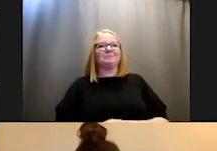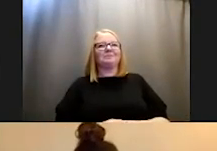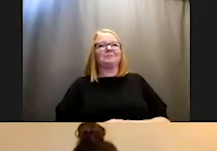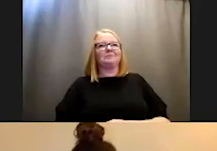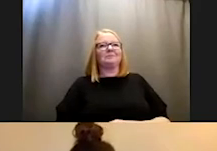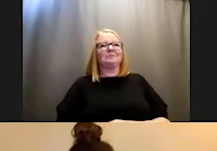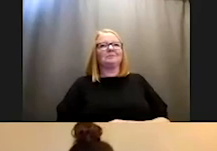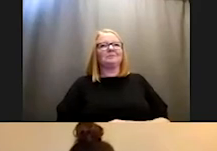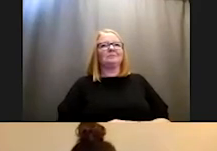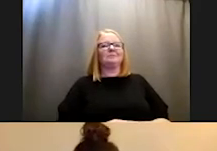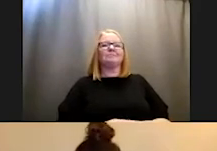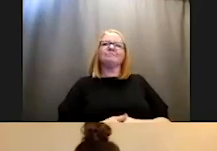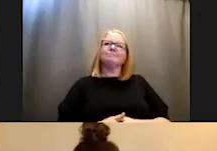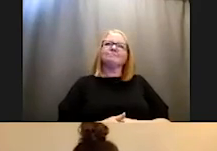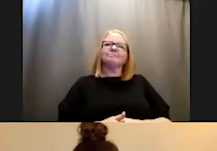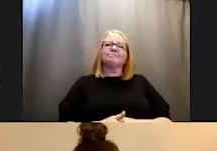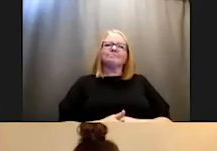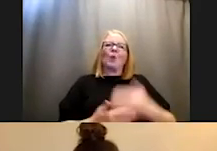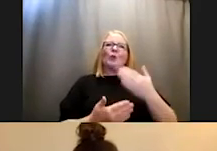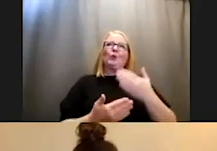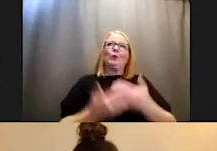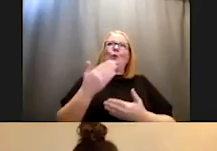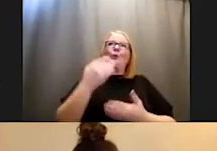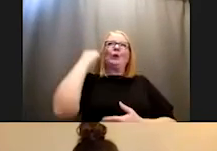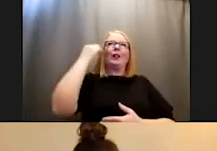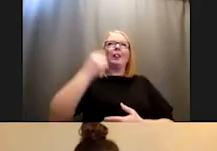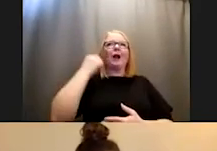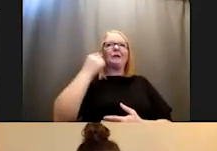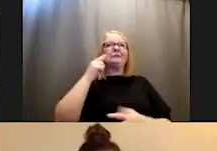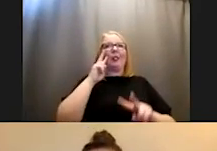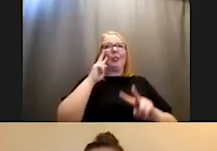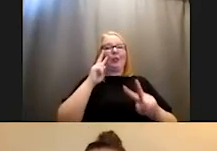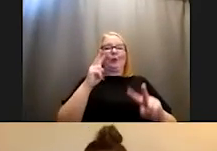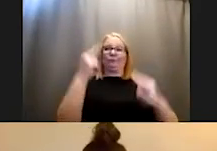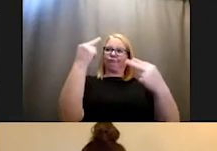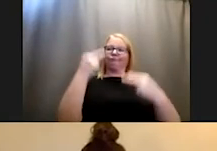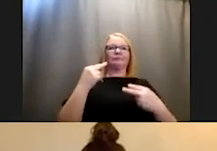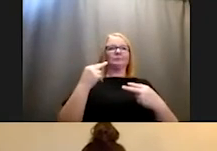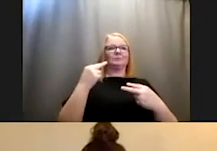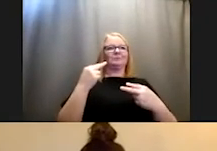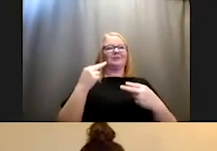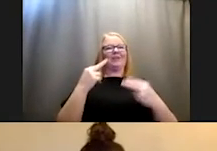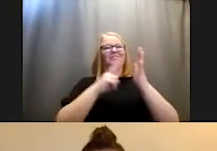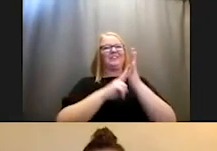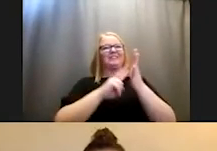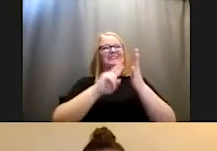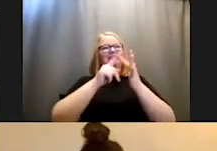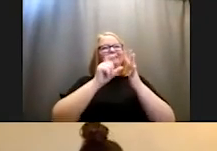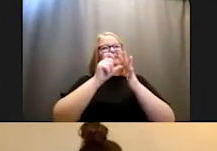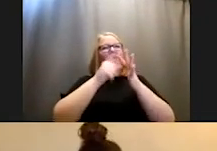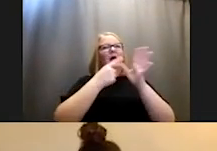A fundamental part of the new London look, and specifically the Mary Quant look, was the Vidal Sassoon